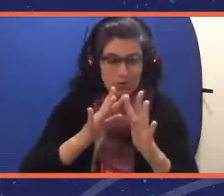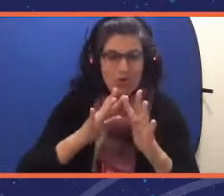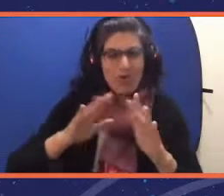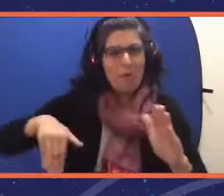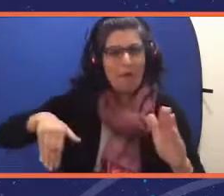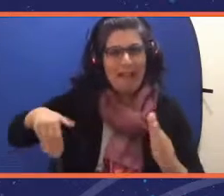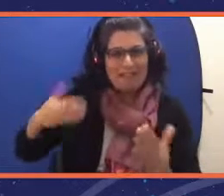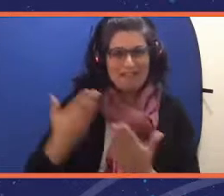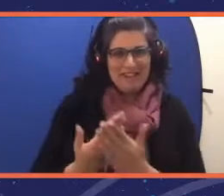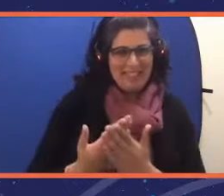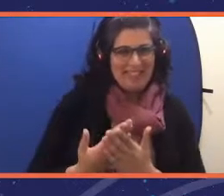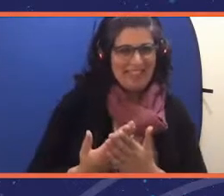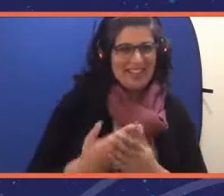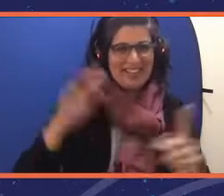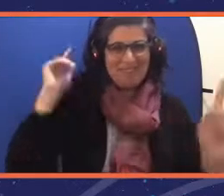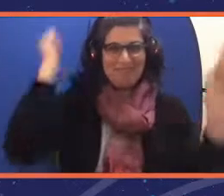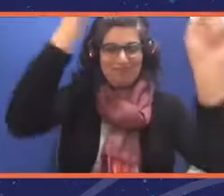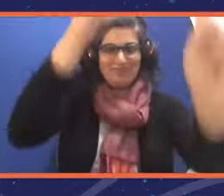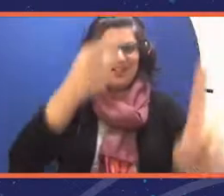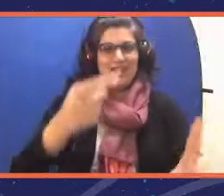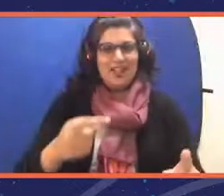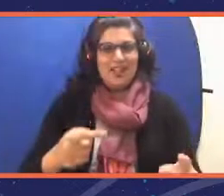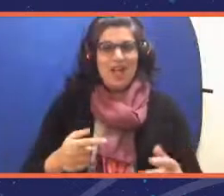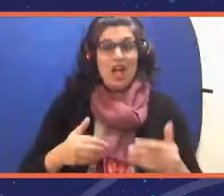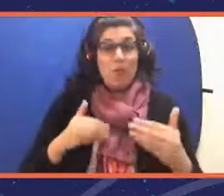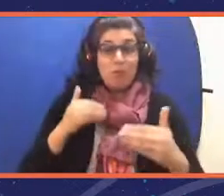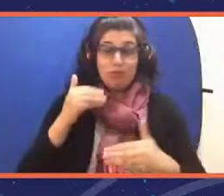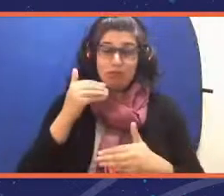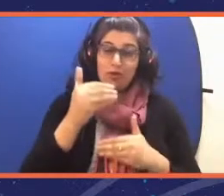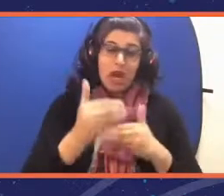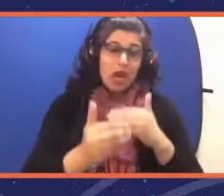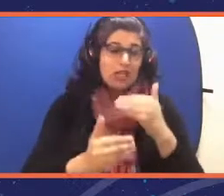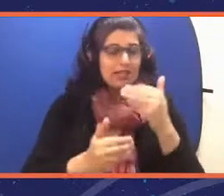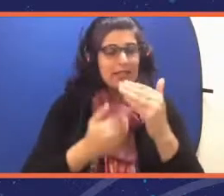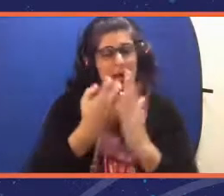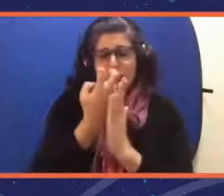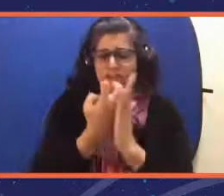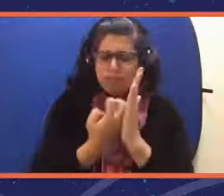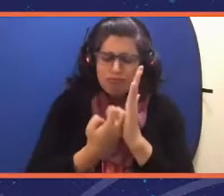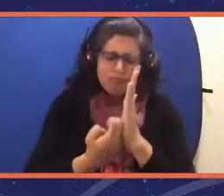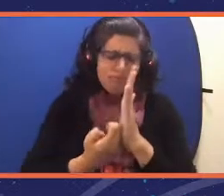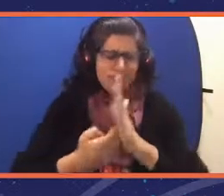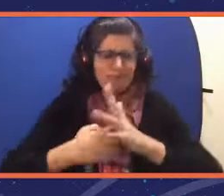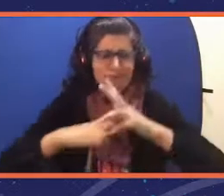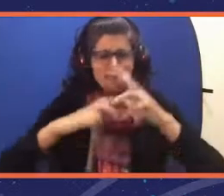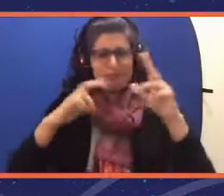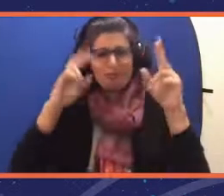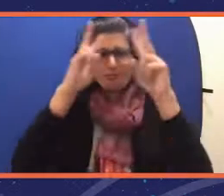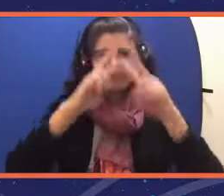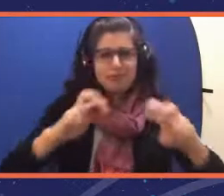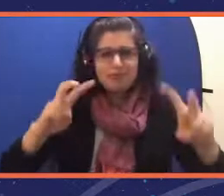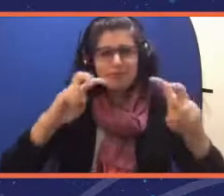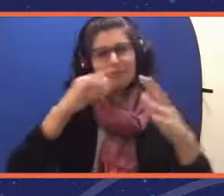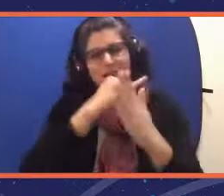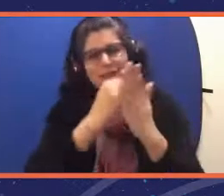been having a really process heavy and beautiful and enriching artistic process.